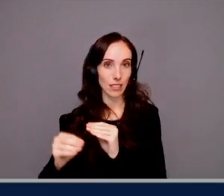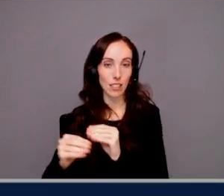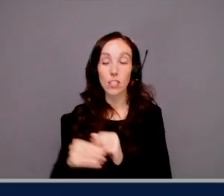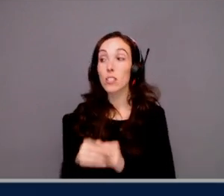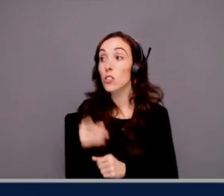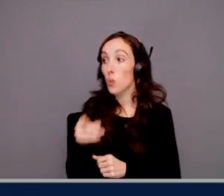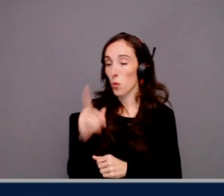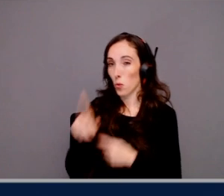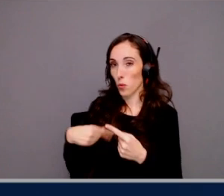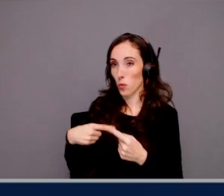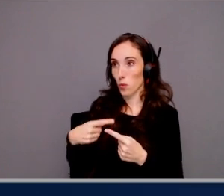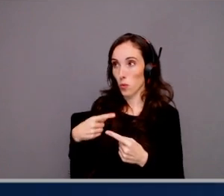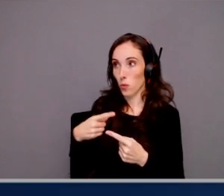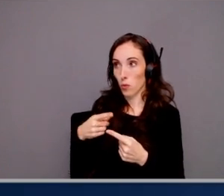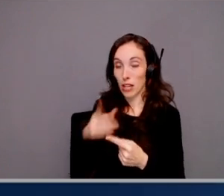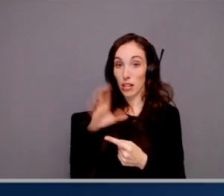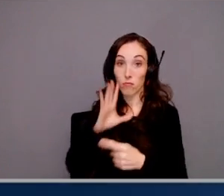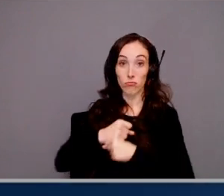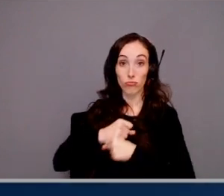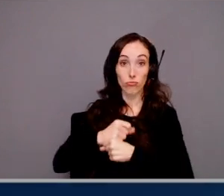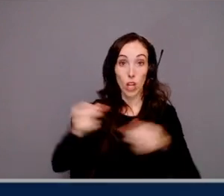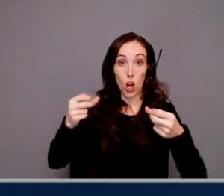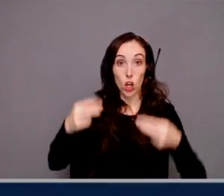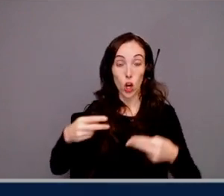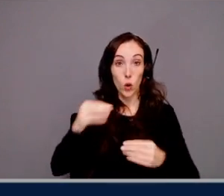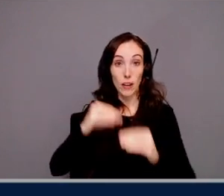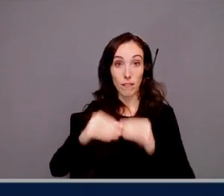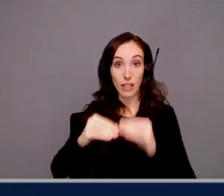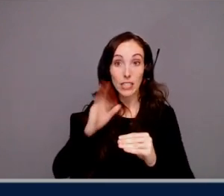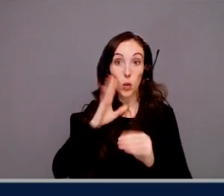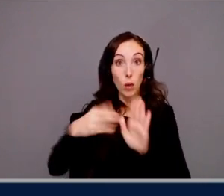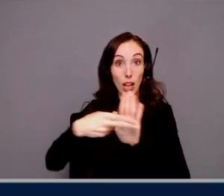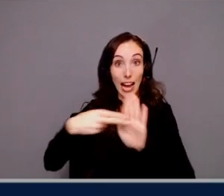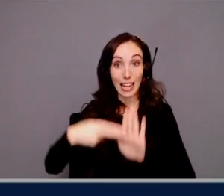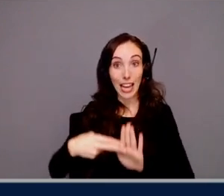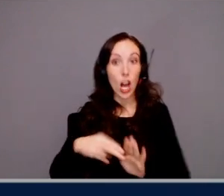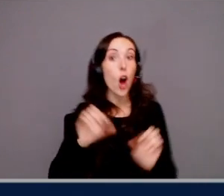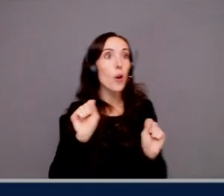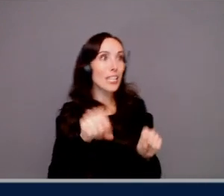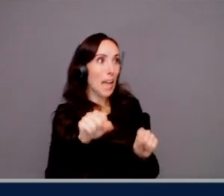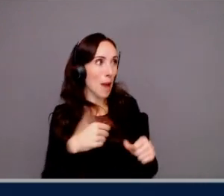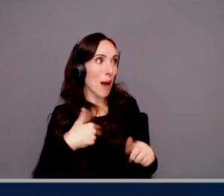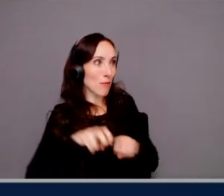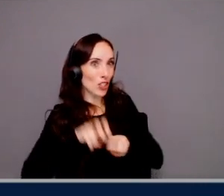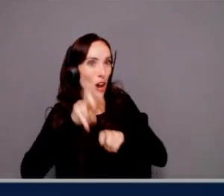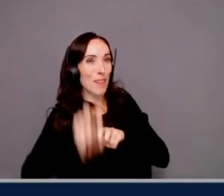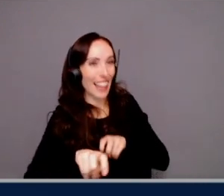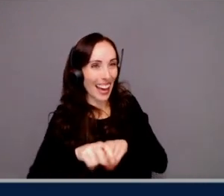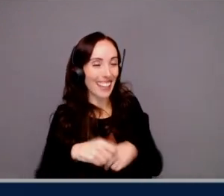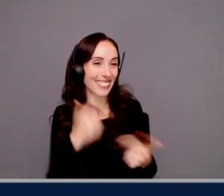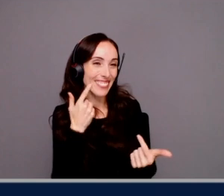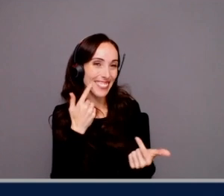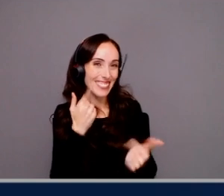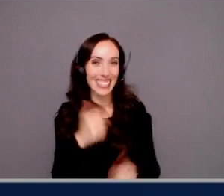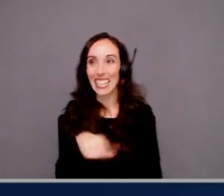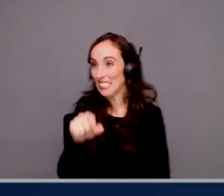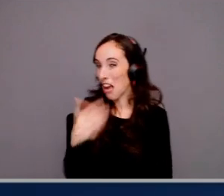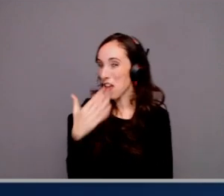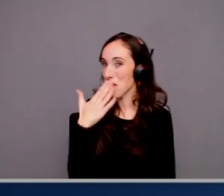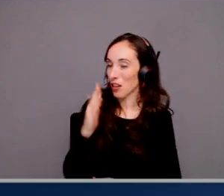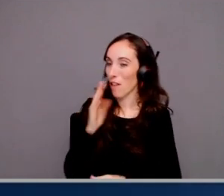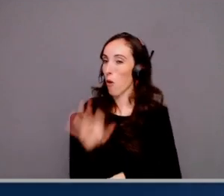is it going to highlight sections of the code that are fixed Yeah. by? Oh, yeah. I'm So- getting ahead of we're you. back. Sorry. Thank you for setting that up for